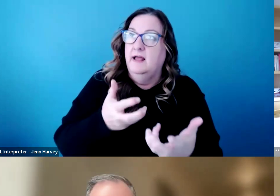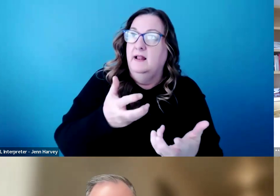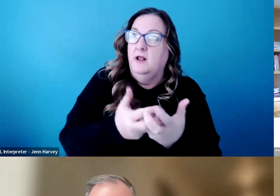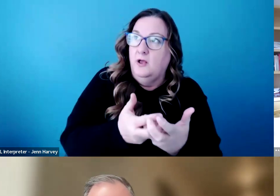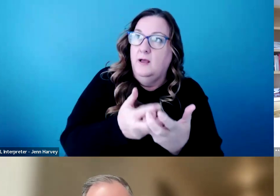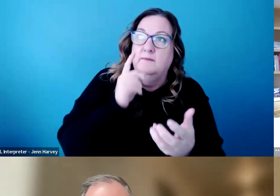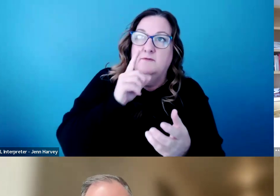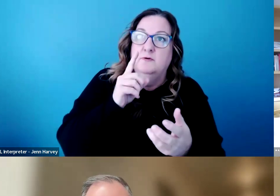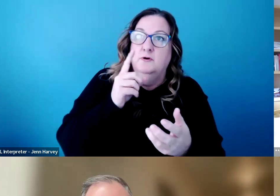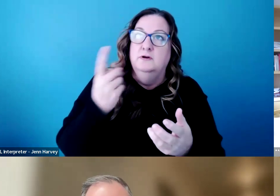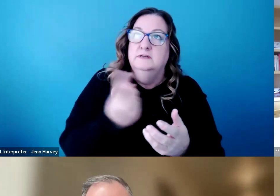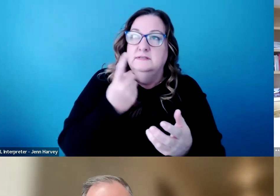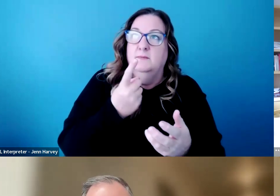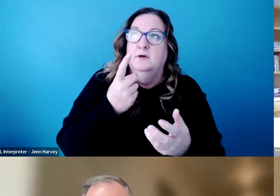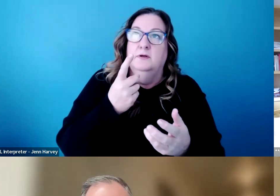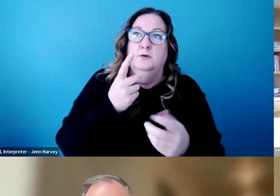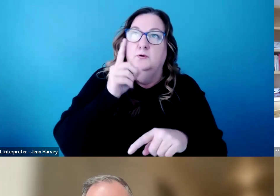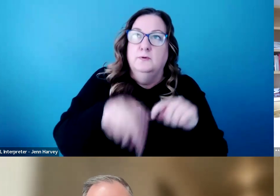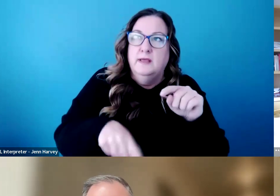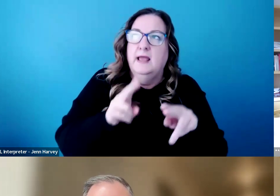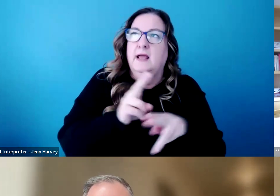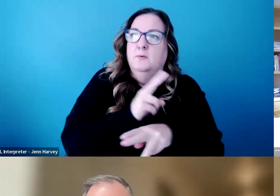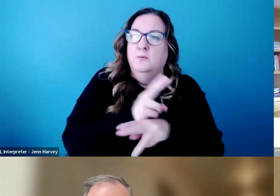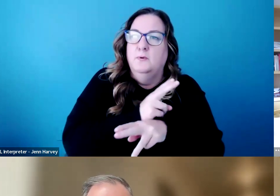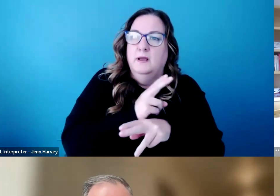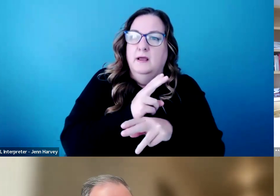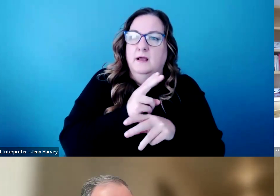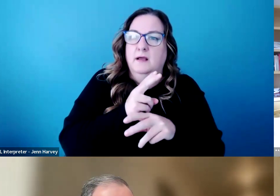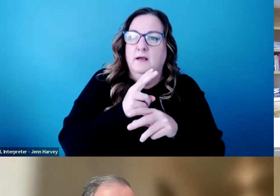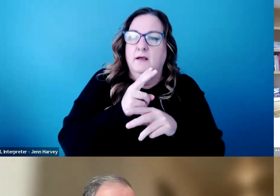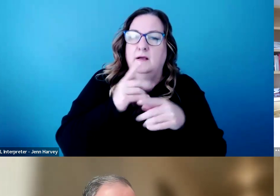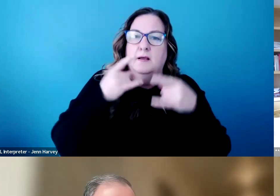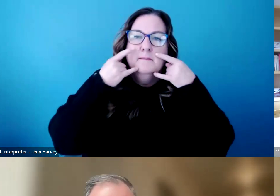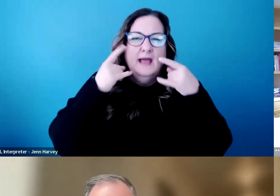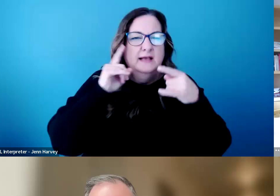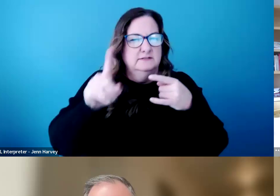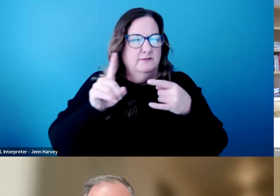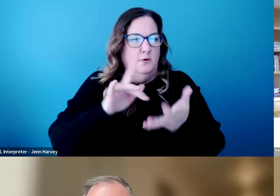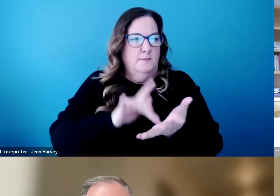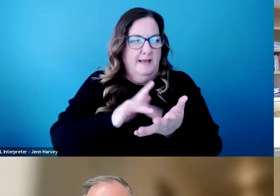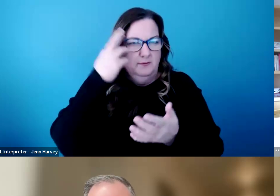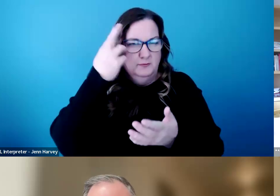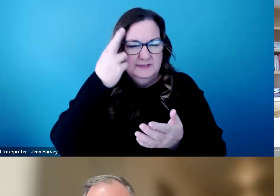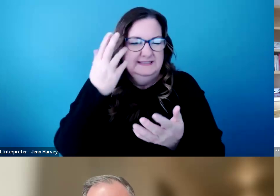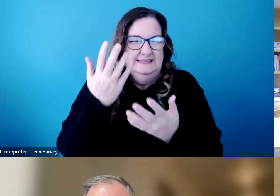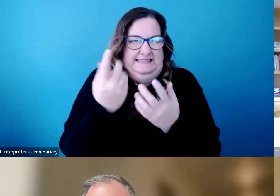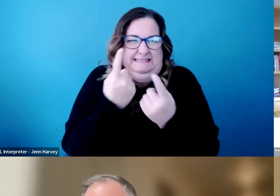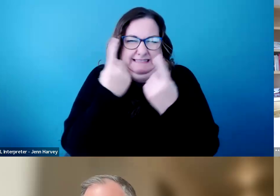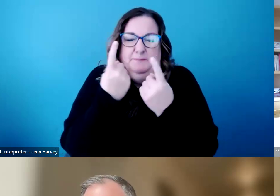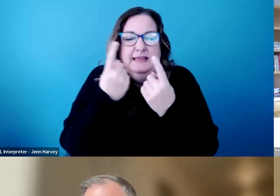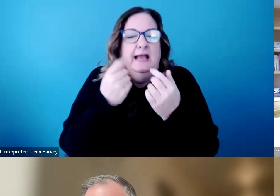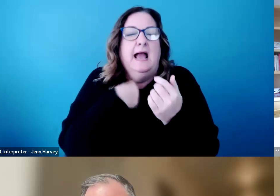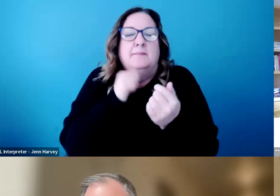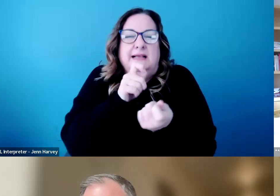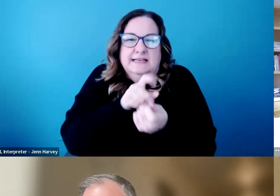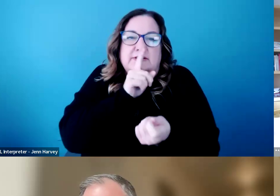somebody who couldn't wear one for a medical or for medical reasons, if I'm remembering correctly, if that's the bill, I think it is. If I'm mistaken, I